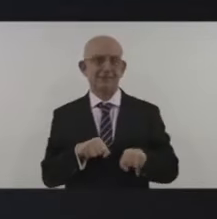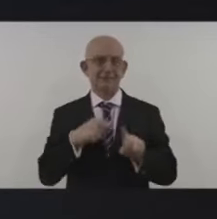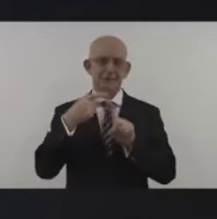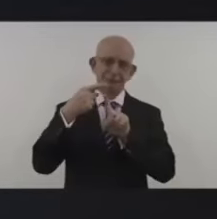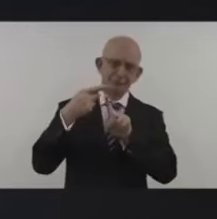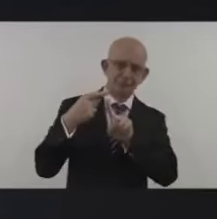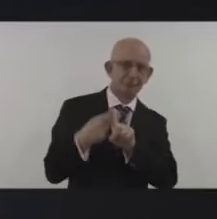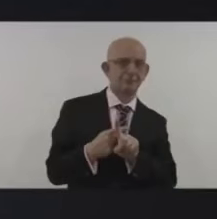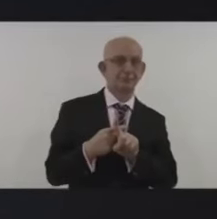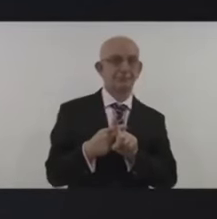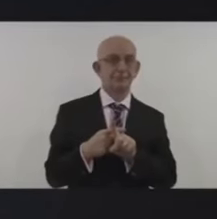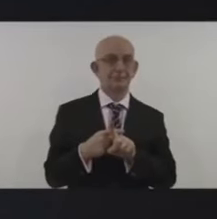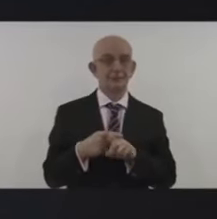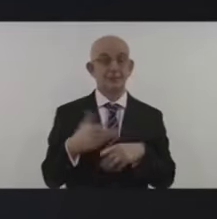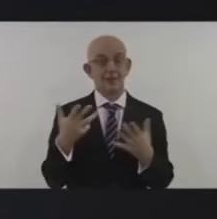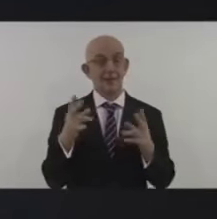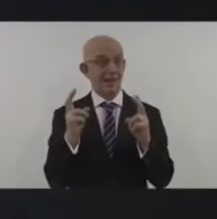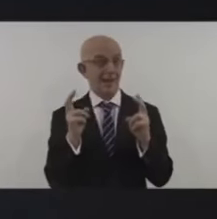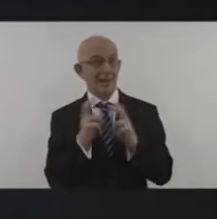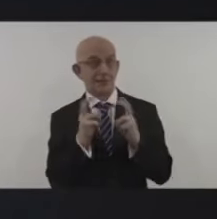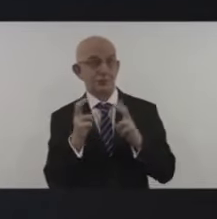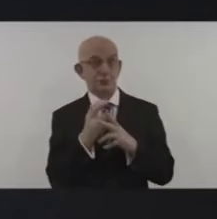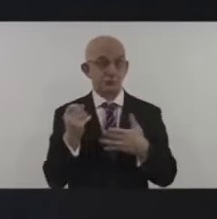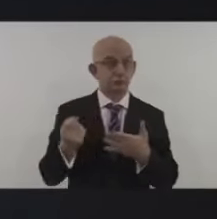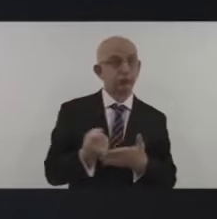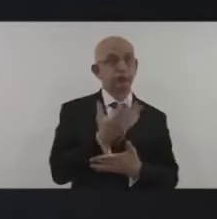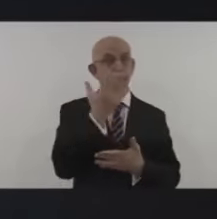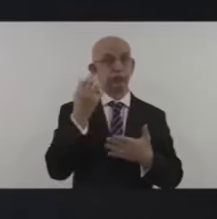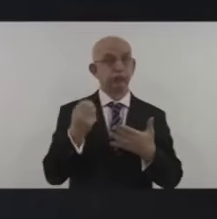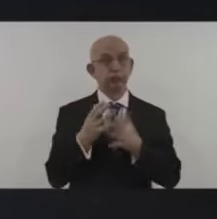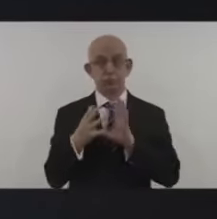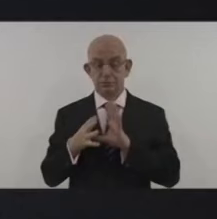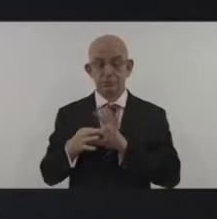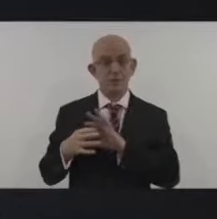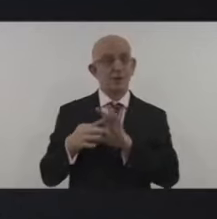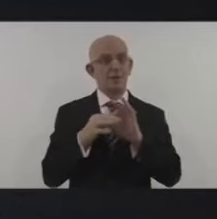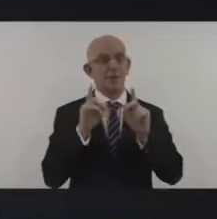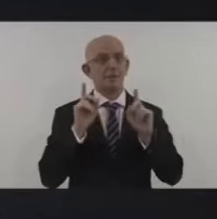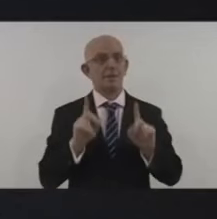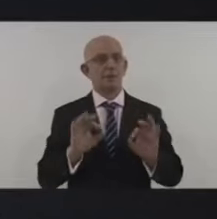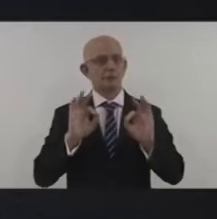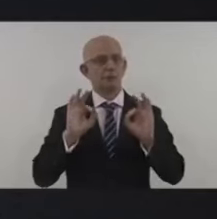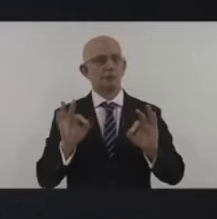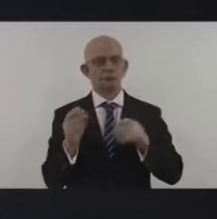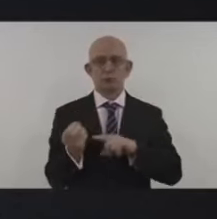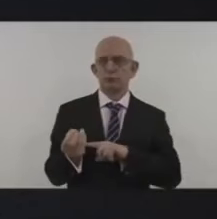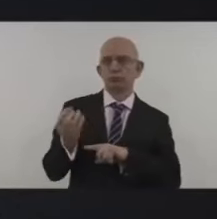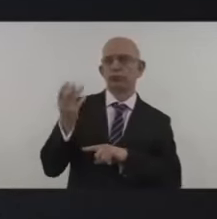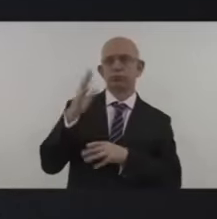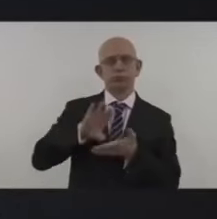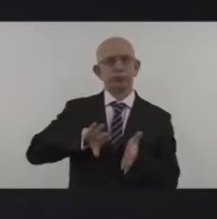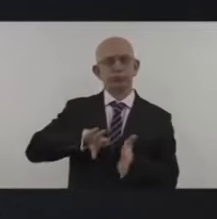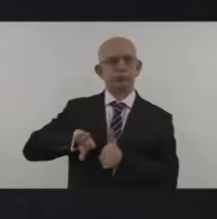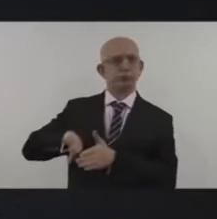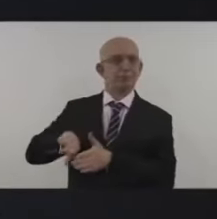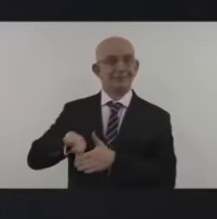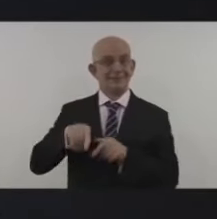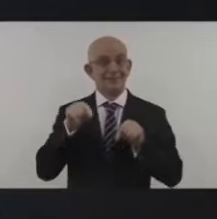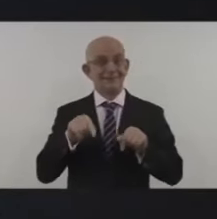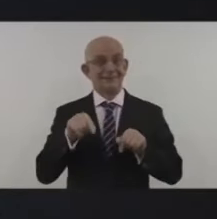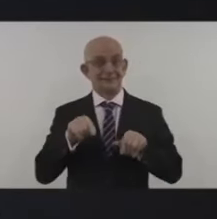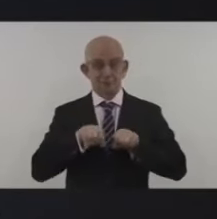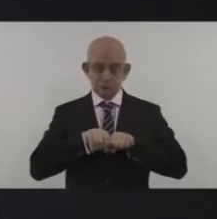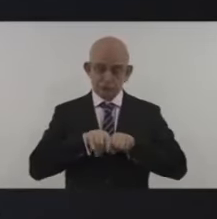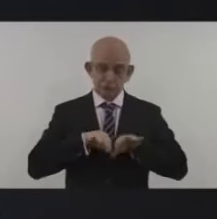in 2024, almost twice that of fossil fuels. The shift